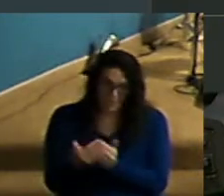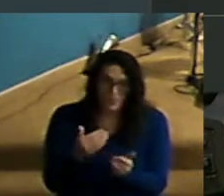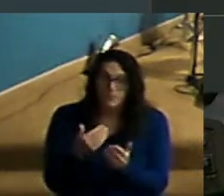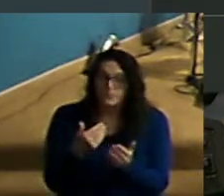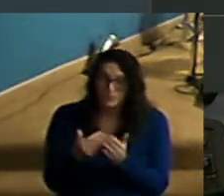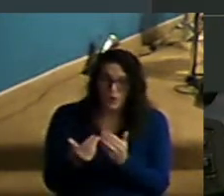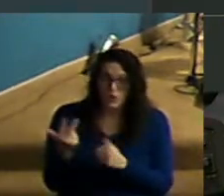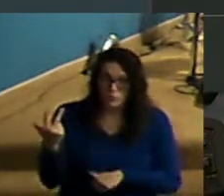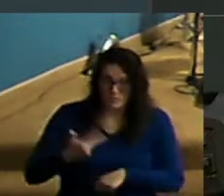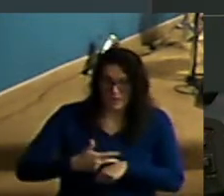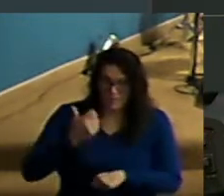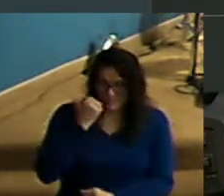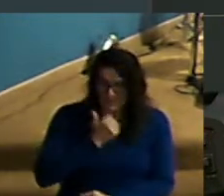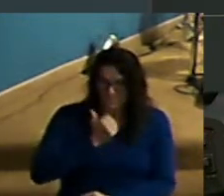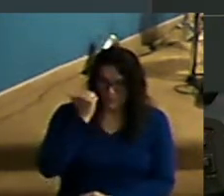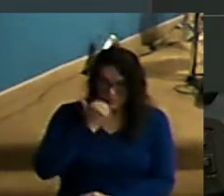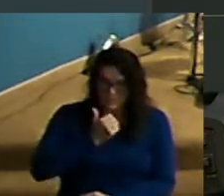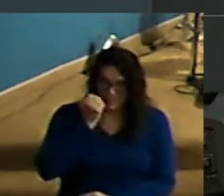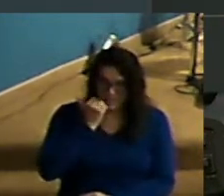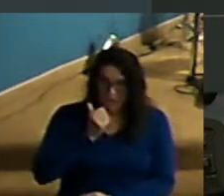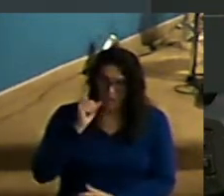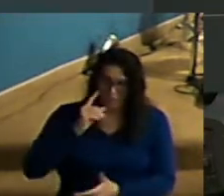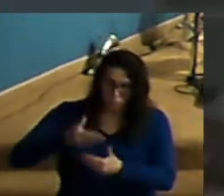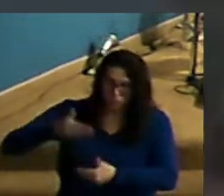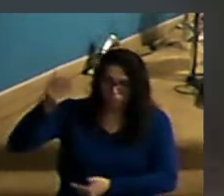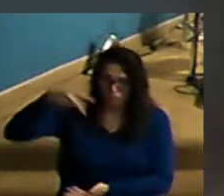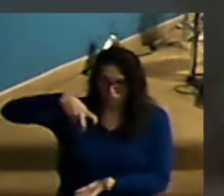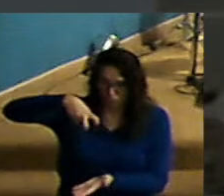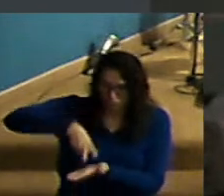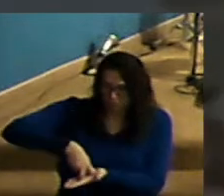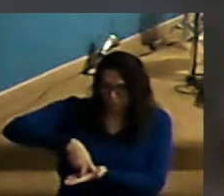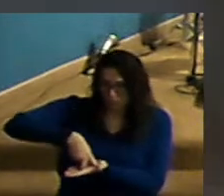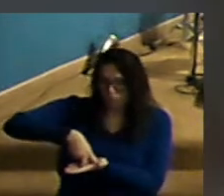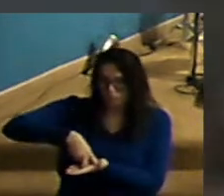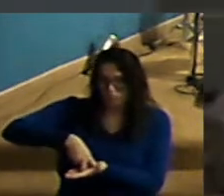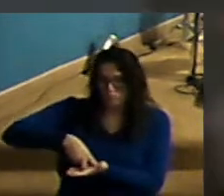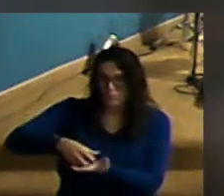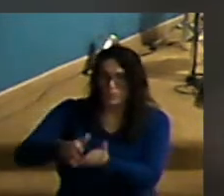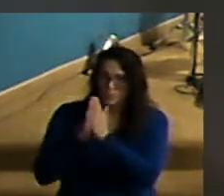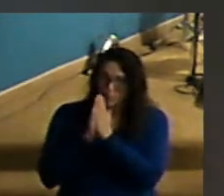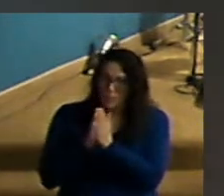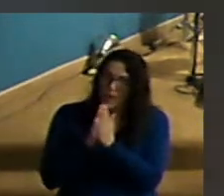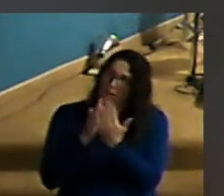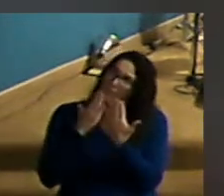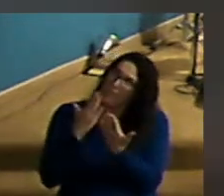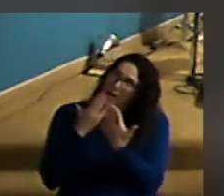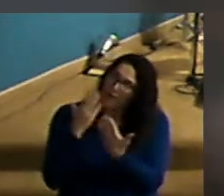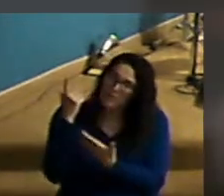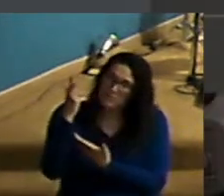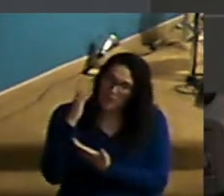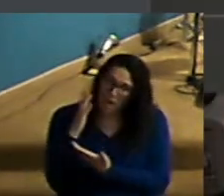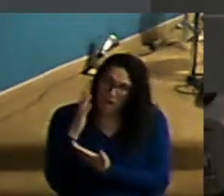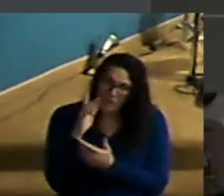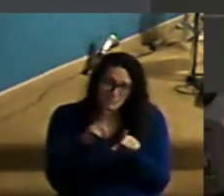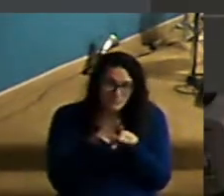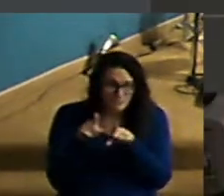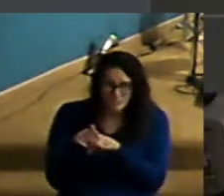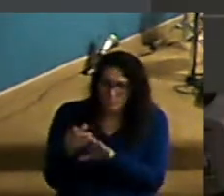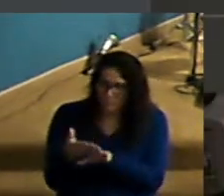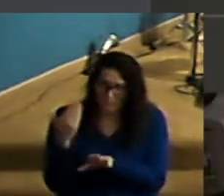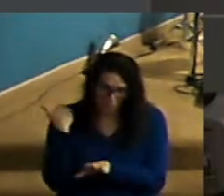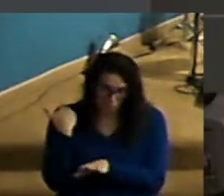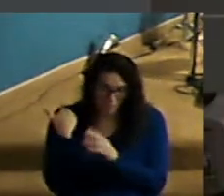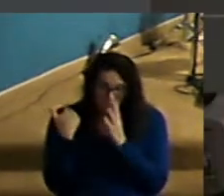times a day, he got down on his knees and prayed, giving thanks to God, just as he had done